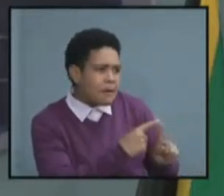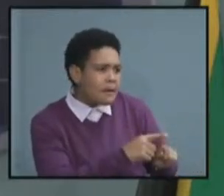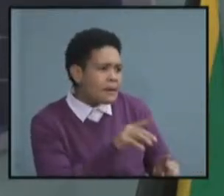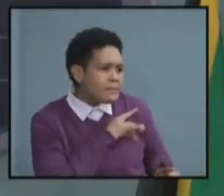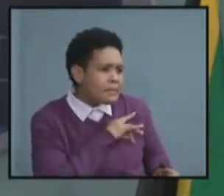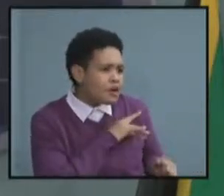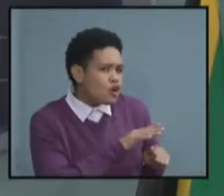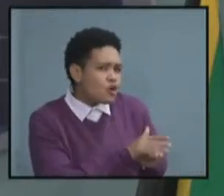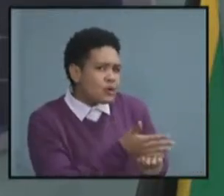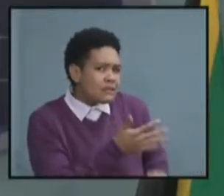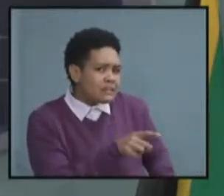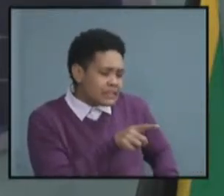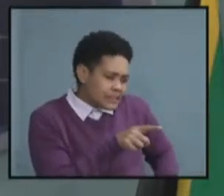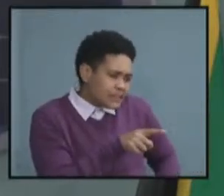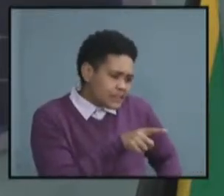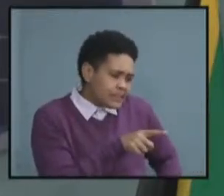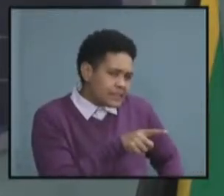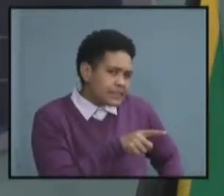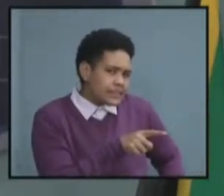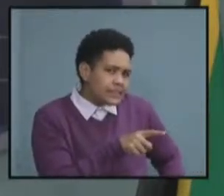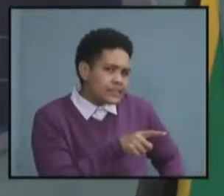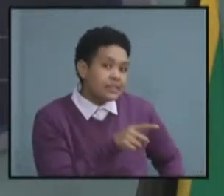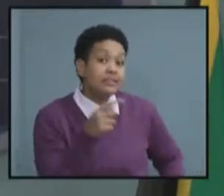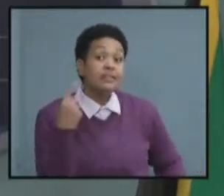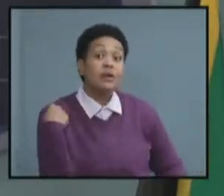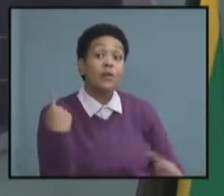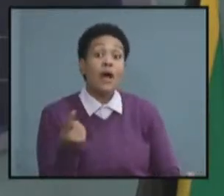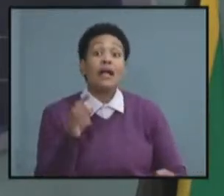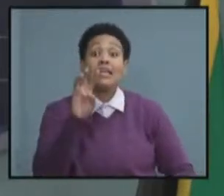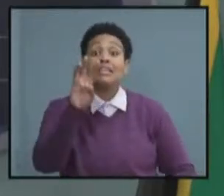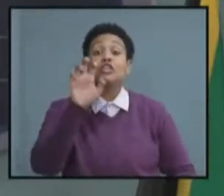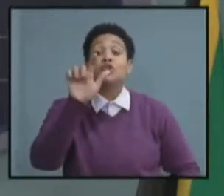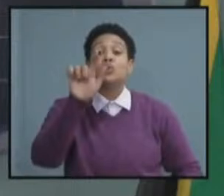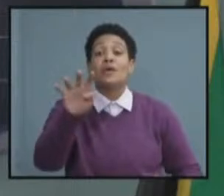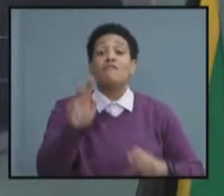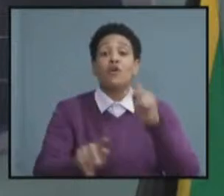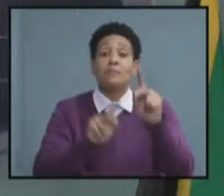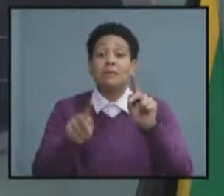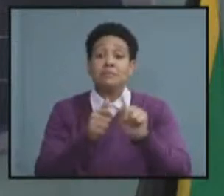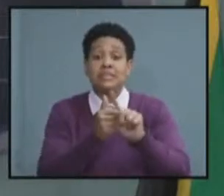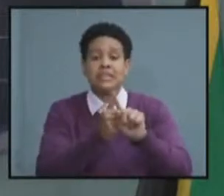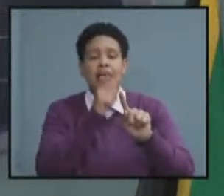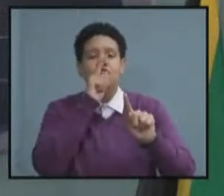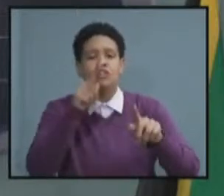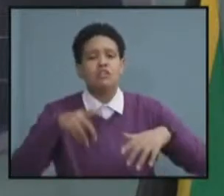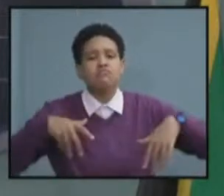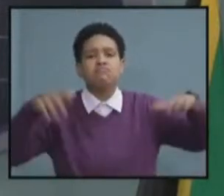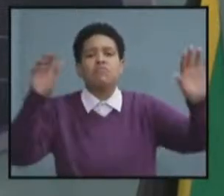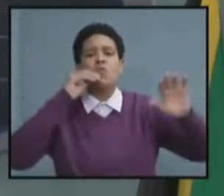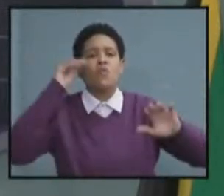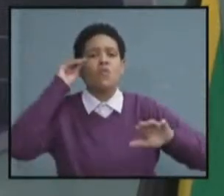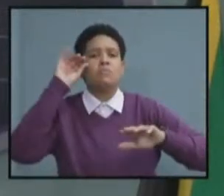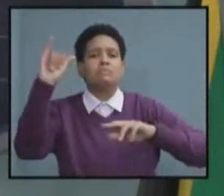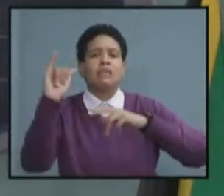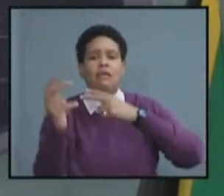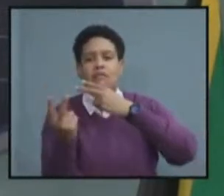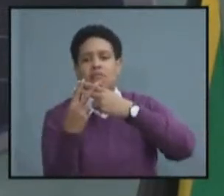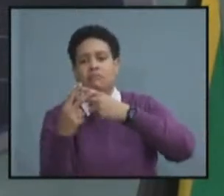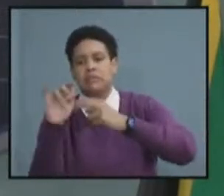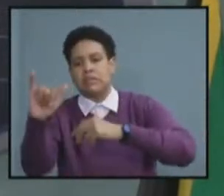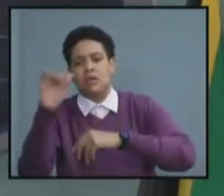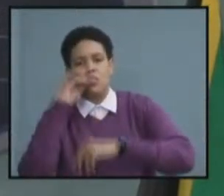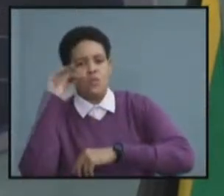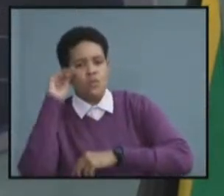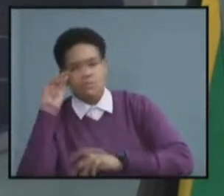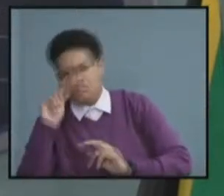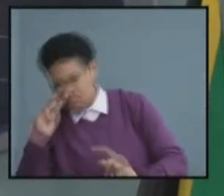for COVID-19, while 624 persons have been released into home quarantine